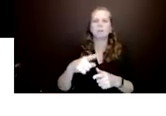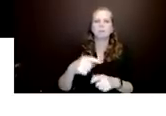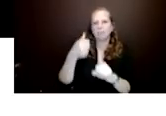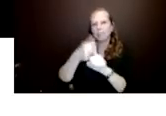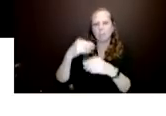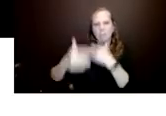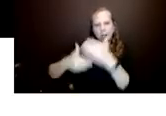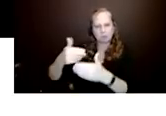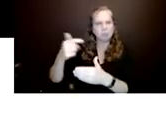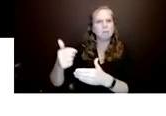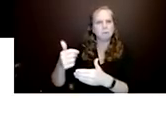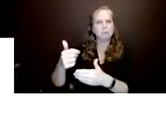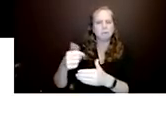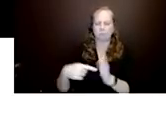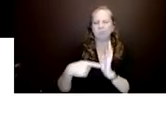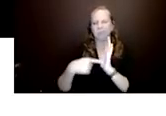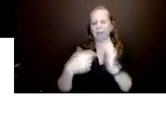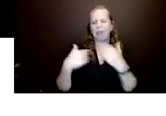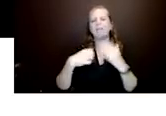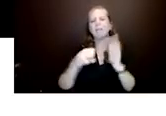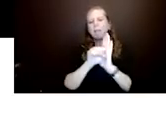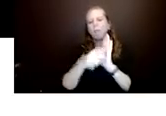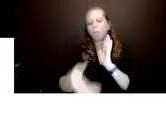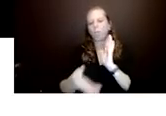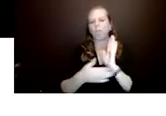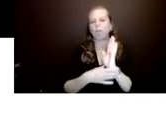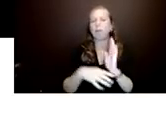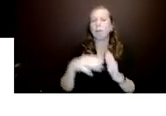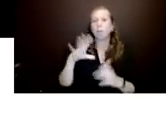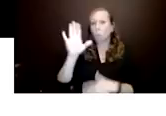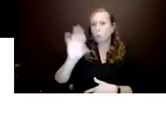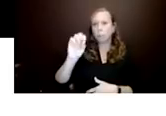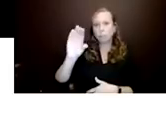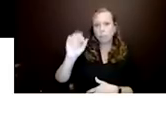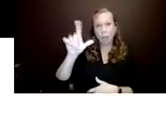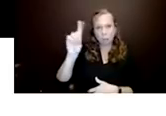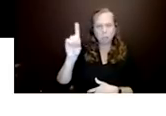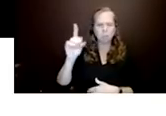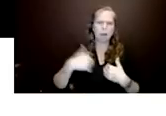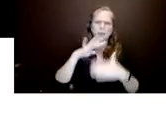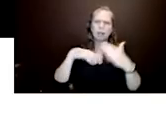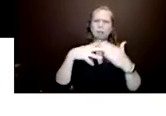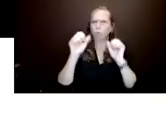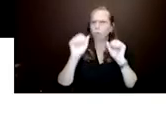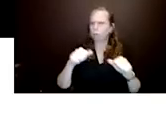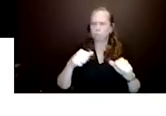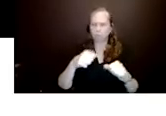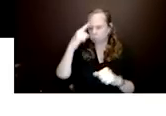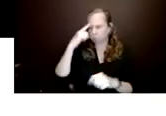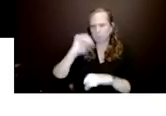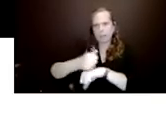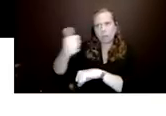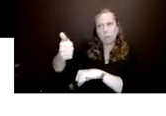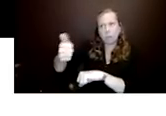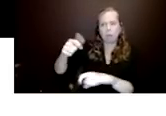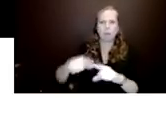providing with you tonight is a sample, but your child will get a schedule that you can hold them to at home. Or if your family needs to take